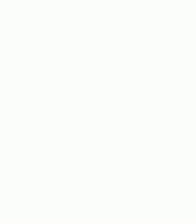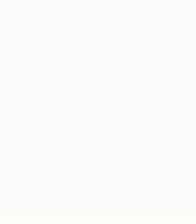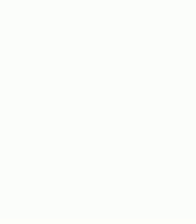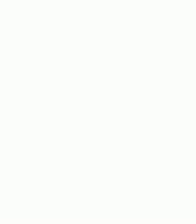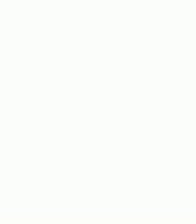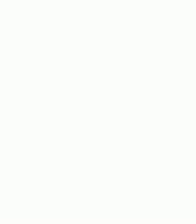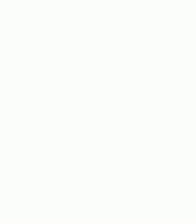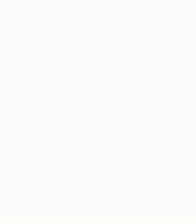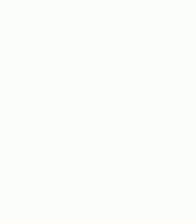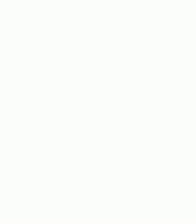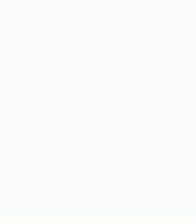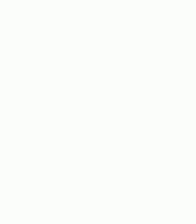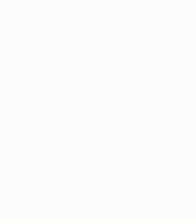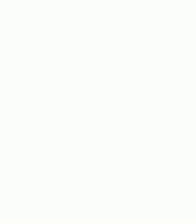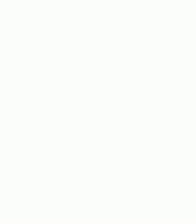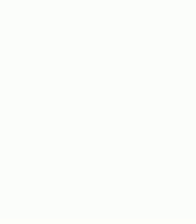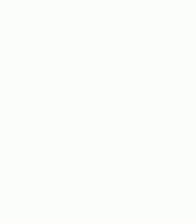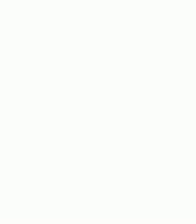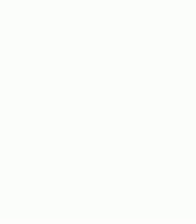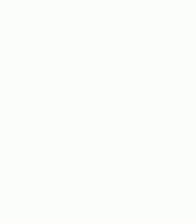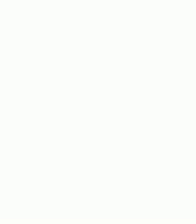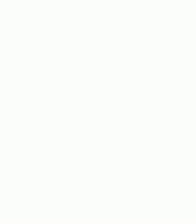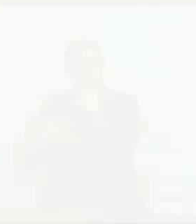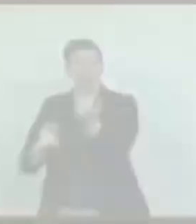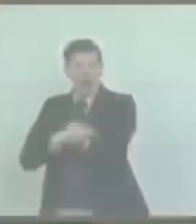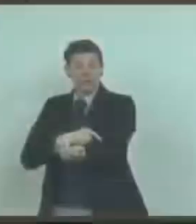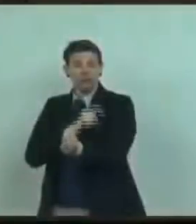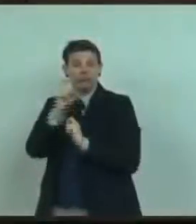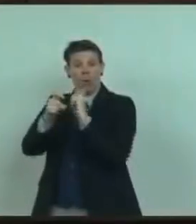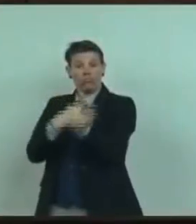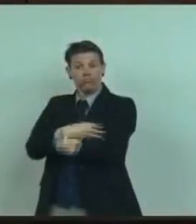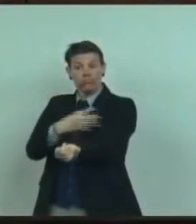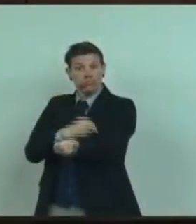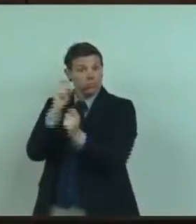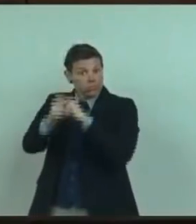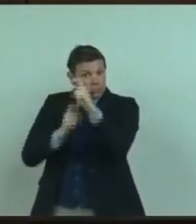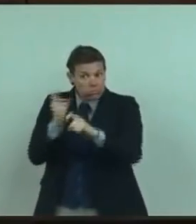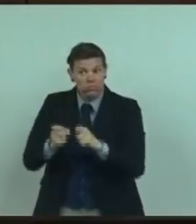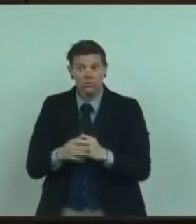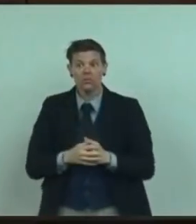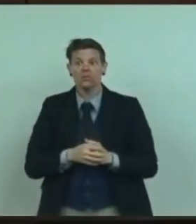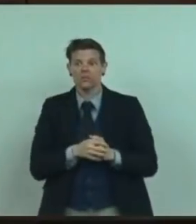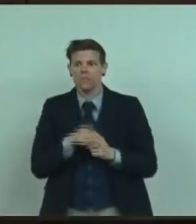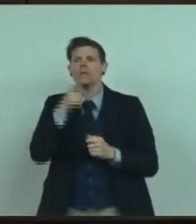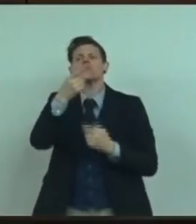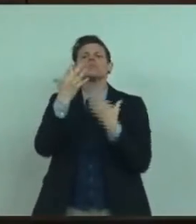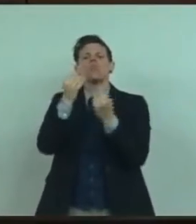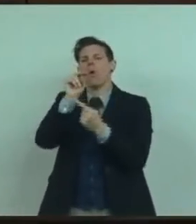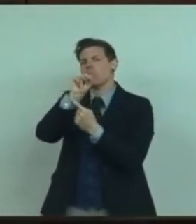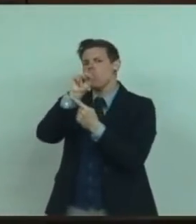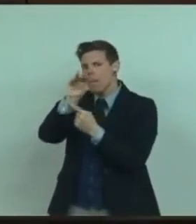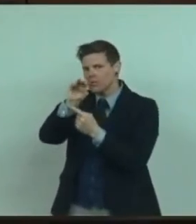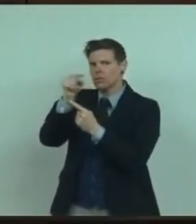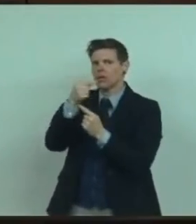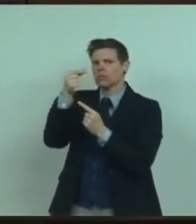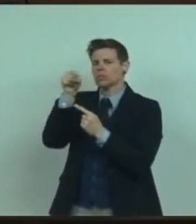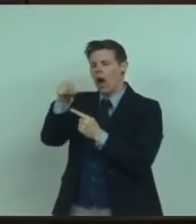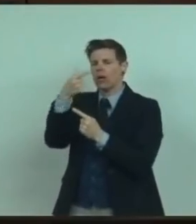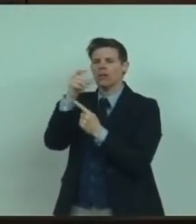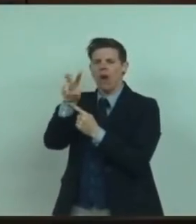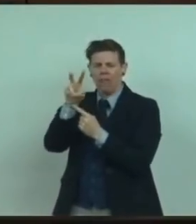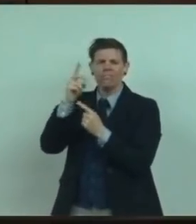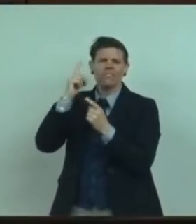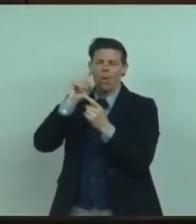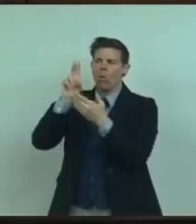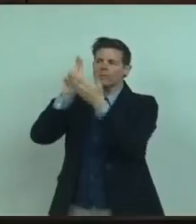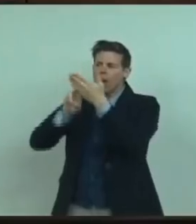to newmexico.gov. We really need as much of that effort as we can. I appreciate you. People are still inquiring